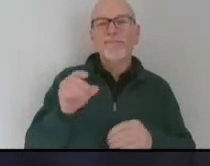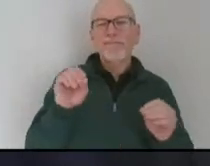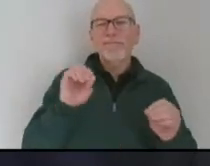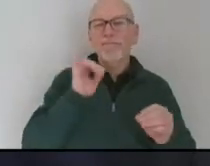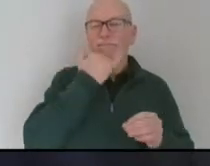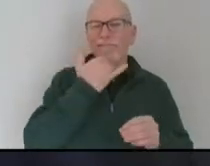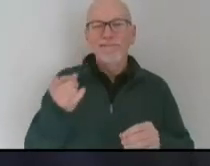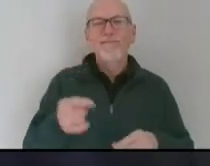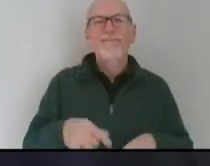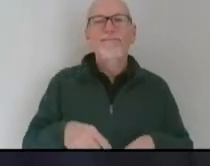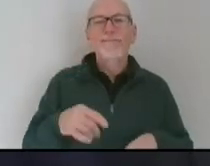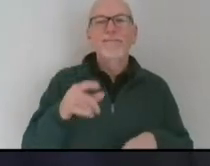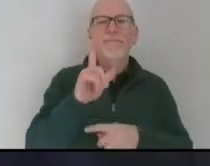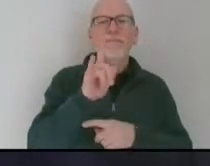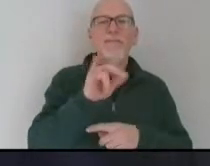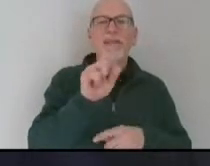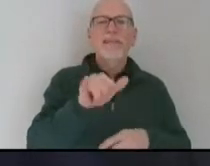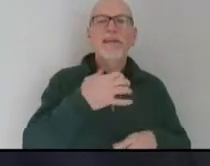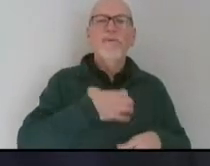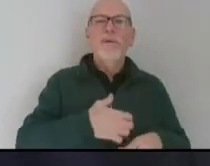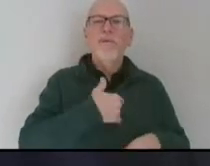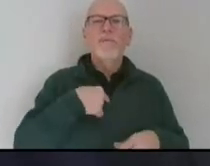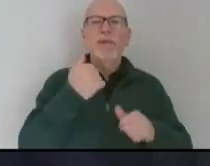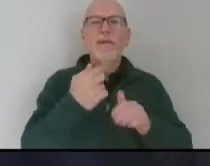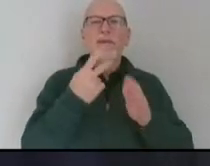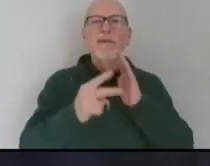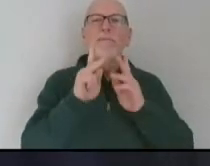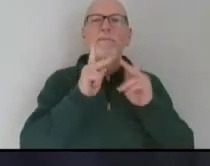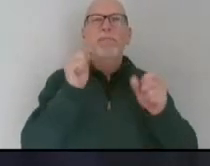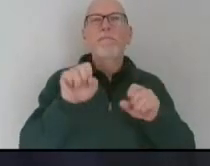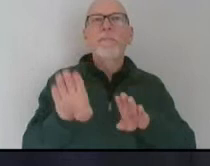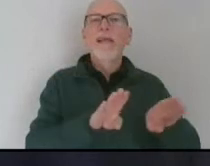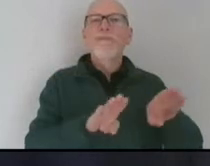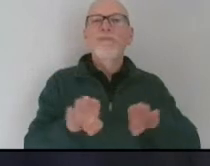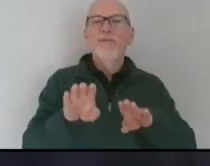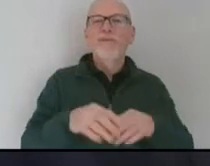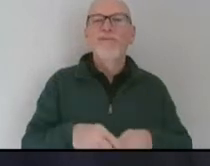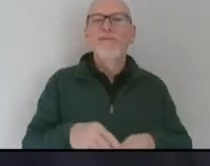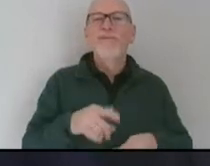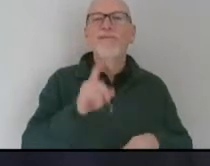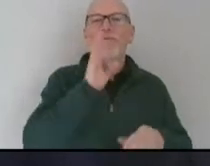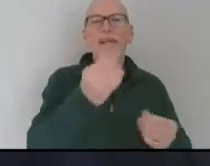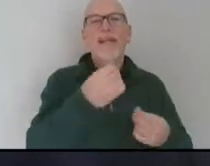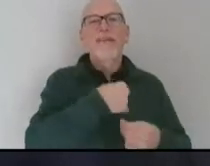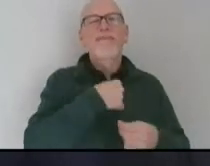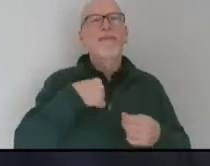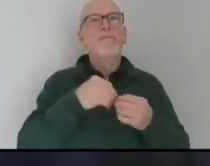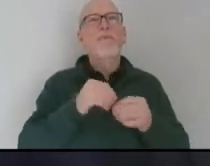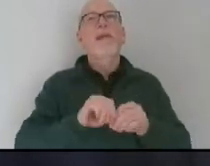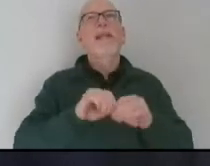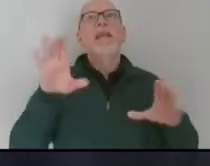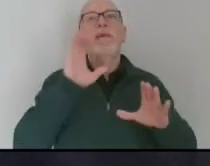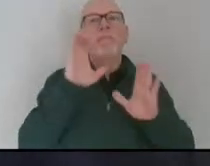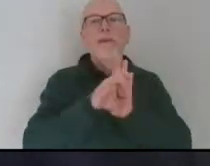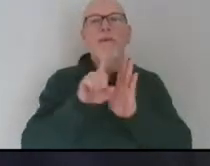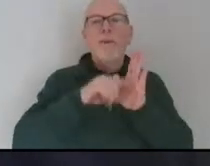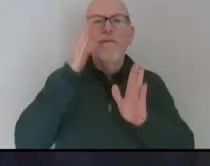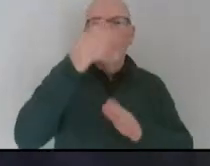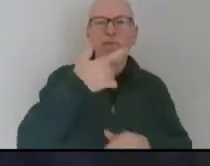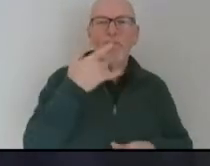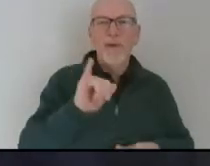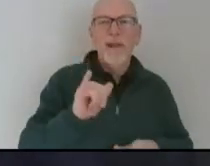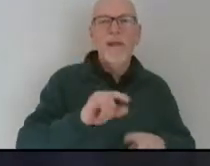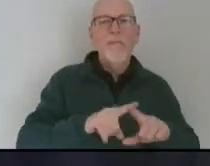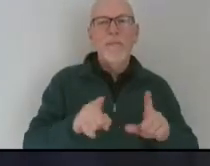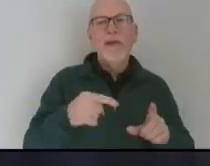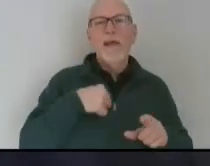up. Lindsay, I wish we could anticipate human behavior. That would give us a really clear picture of what the future might look like. But I don't